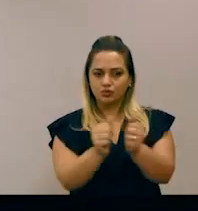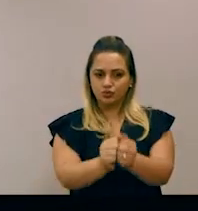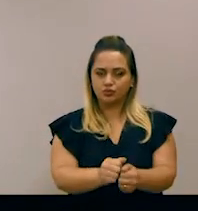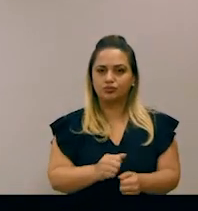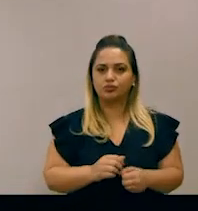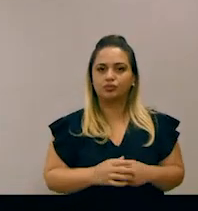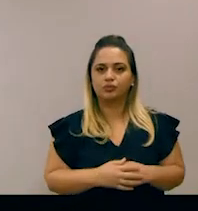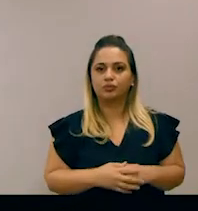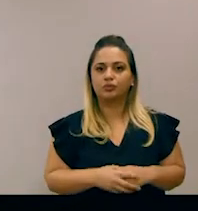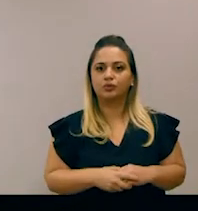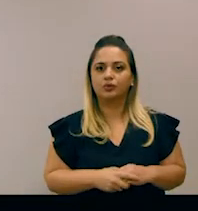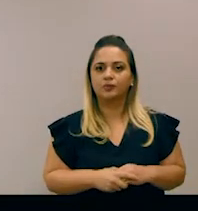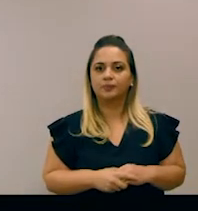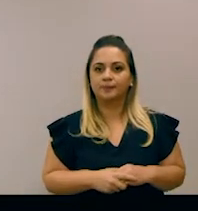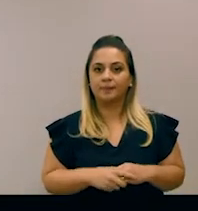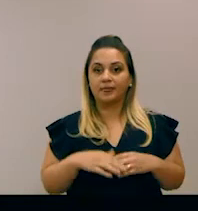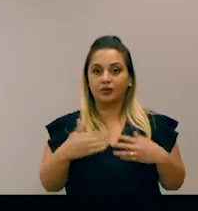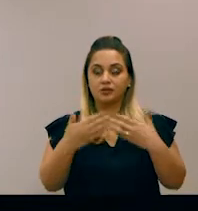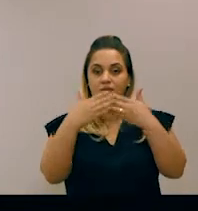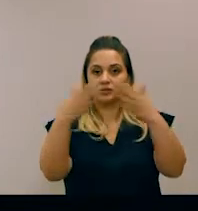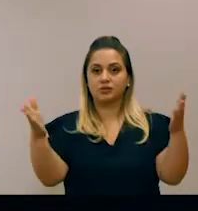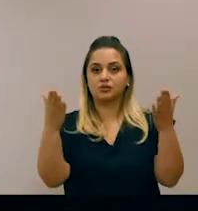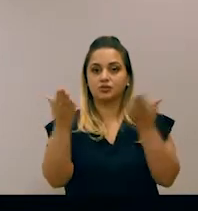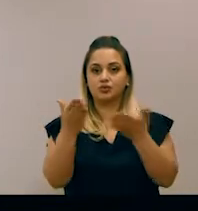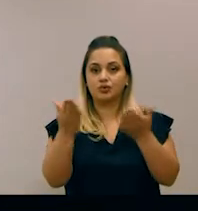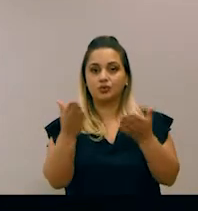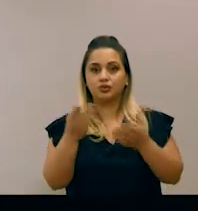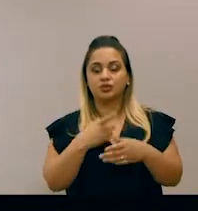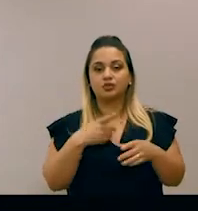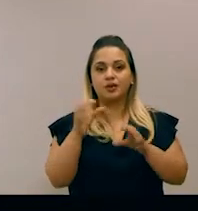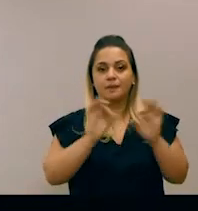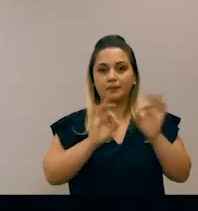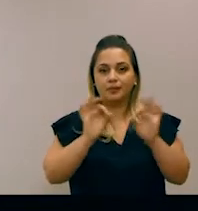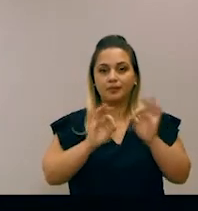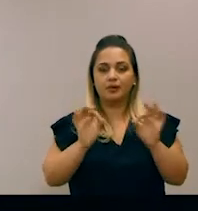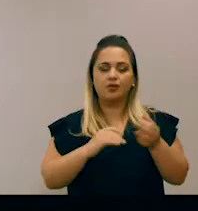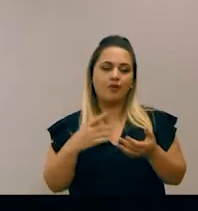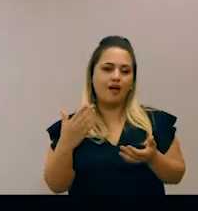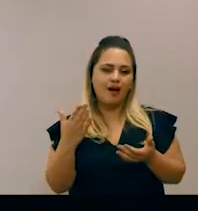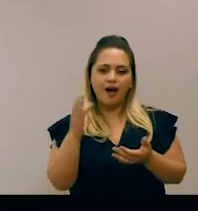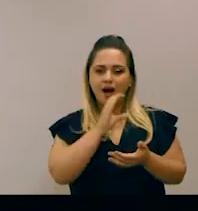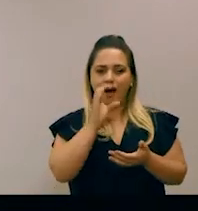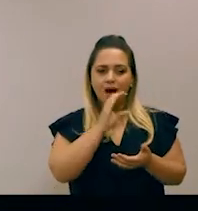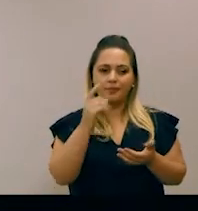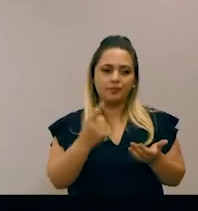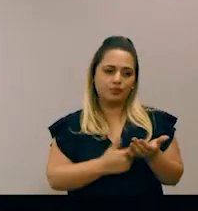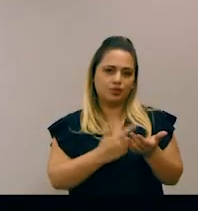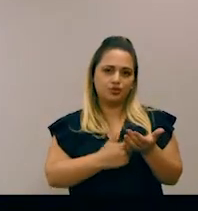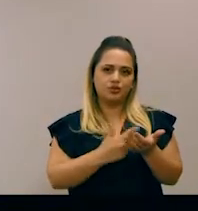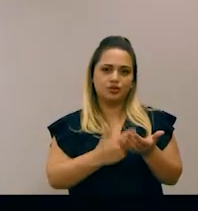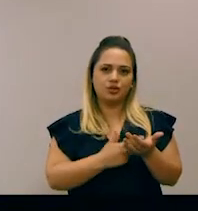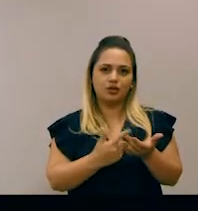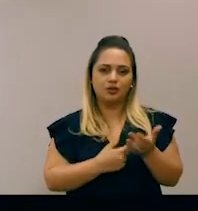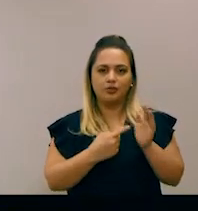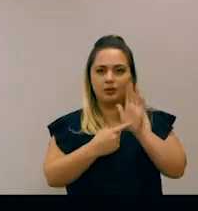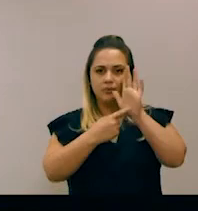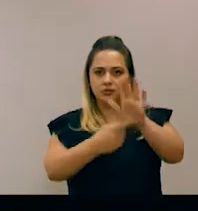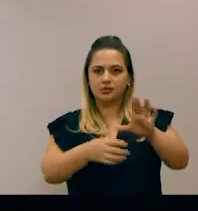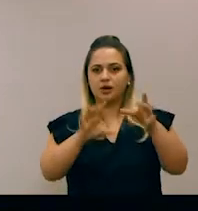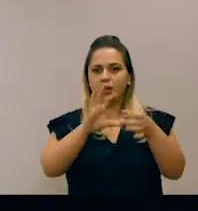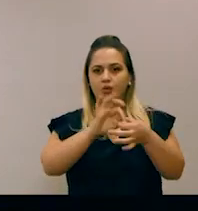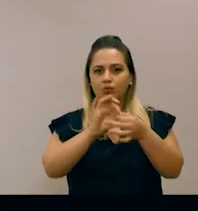Defensor's Office since March this year, the Federal Public Defender's DCU,